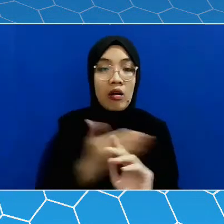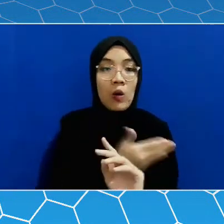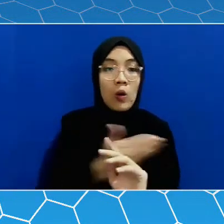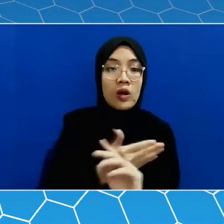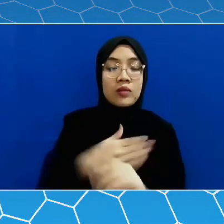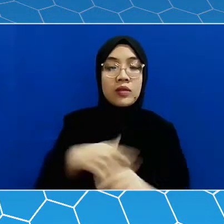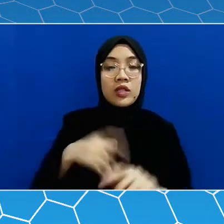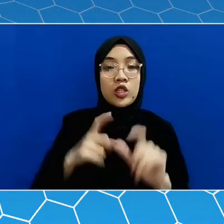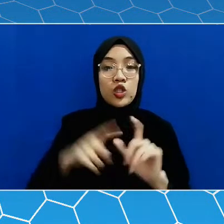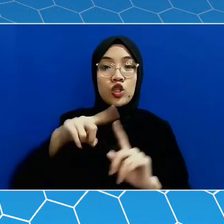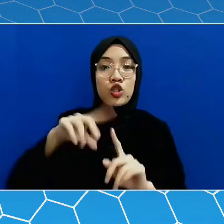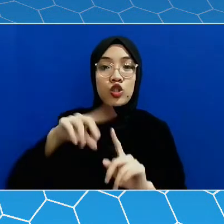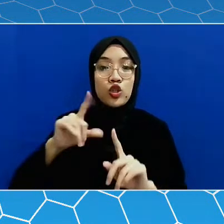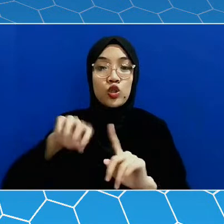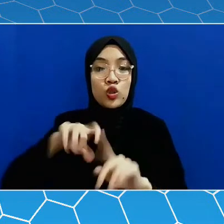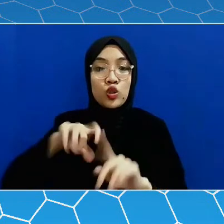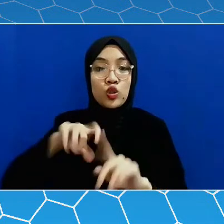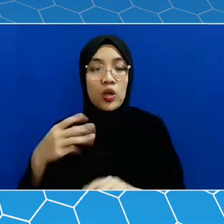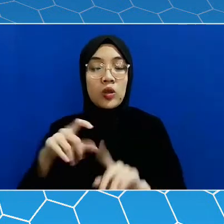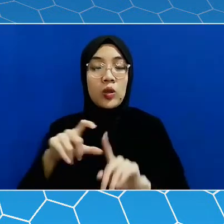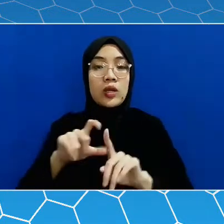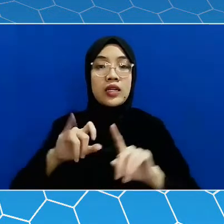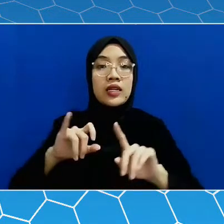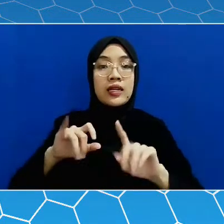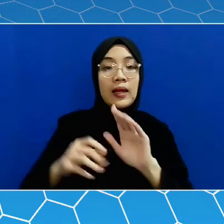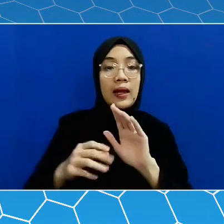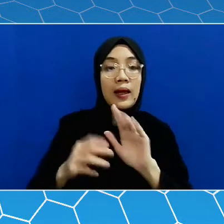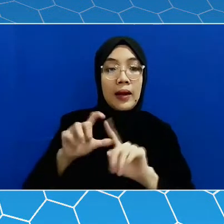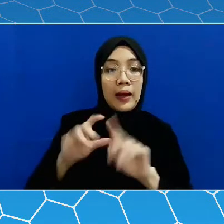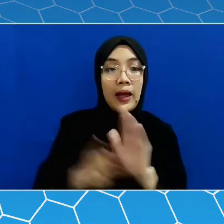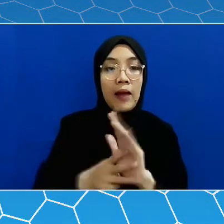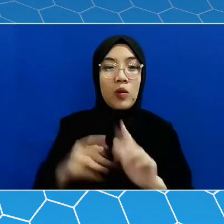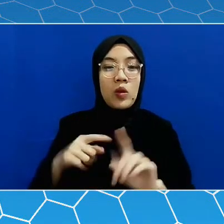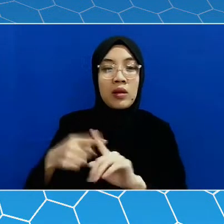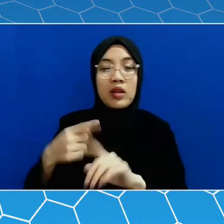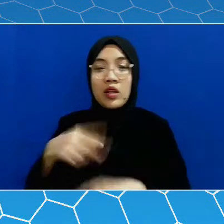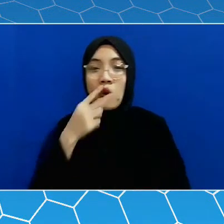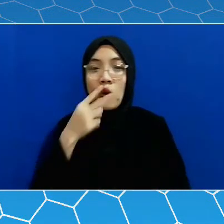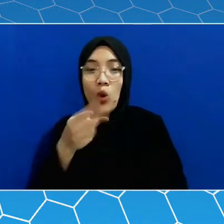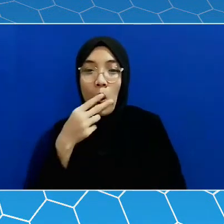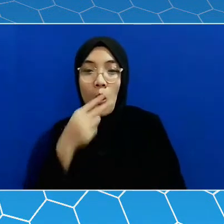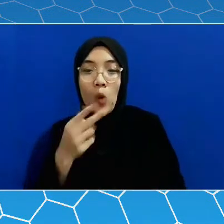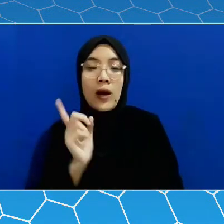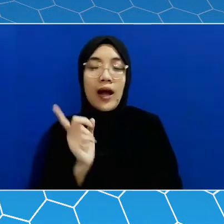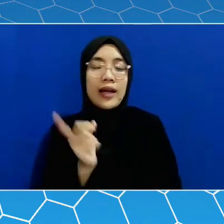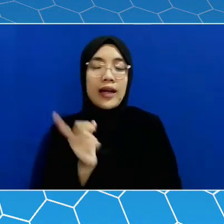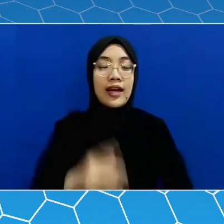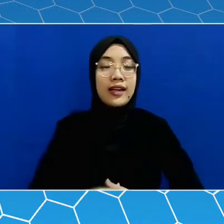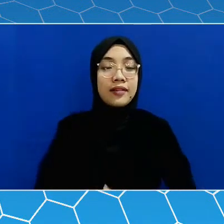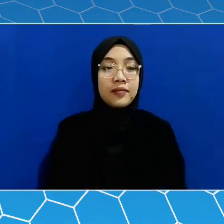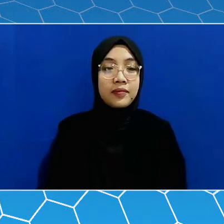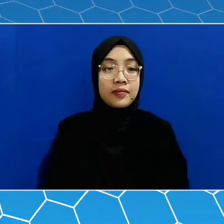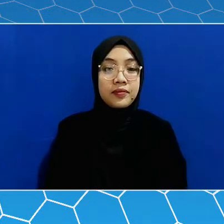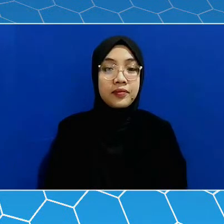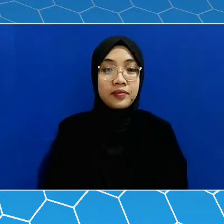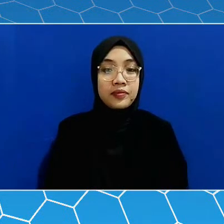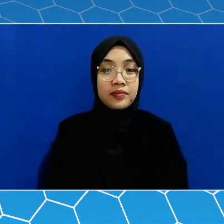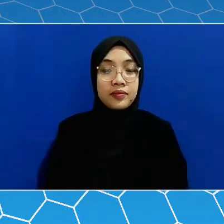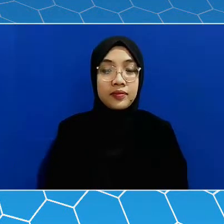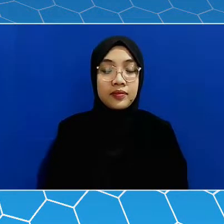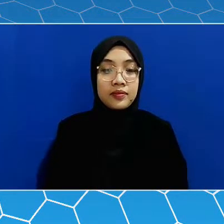diabetes of the complication, and also the cigarettes, slides. Smoking, I'm sorry, and then for the